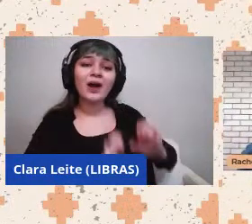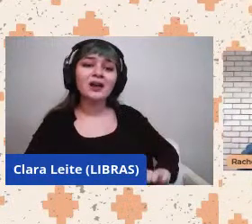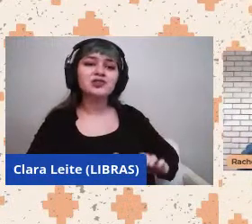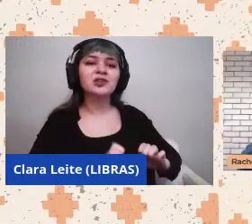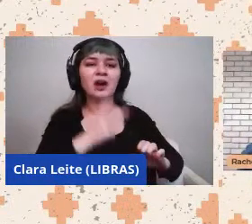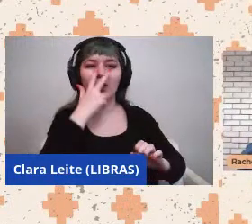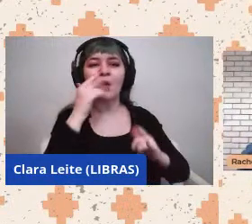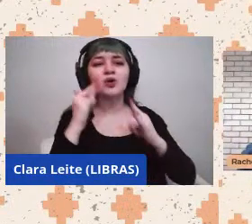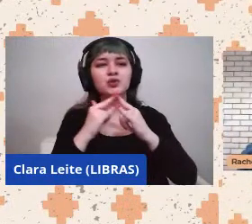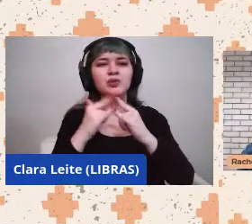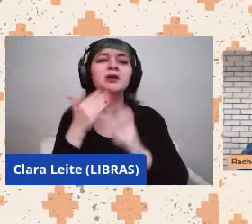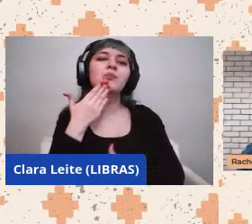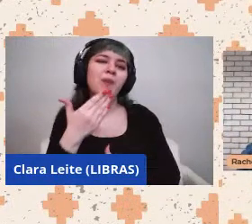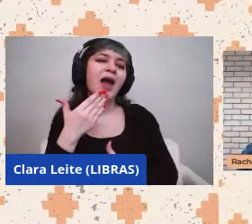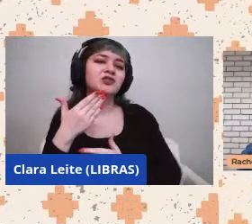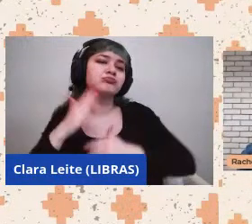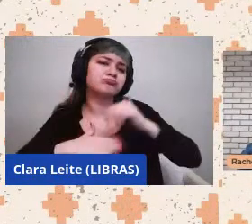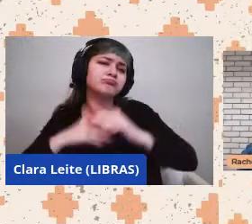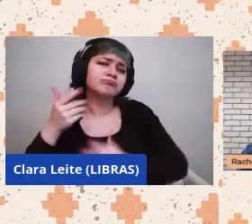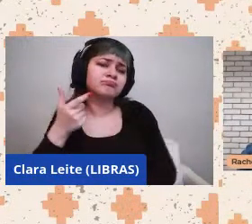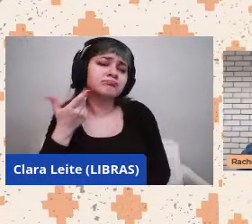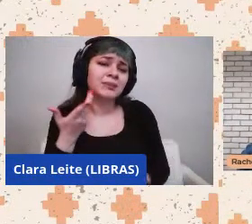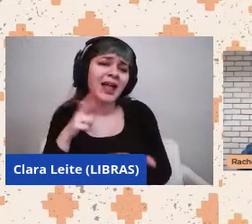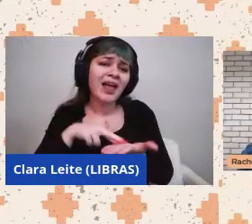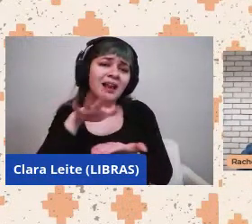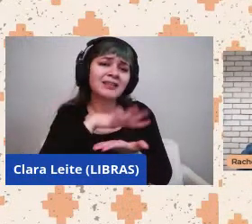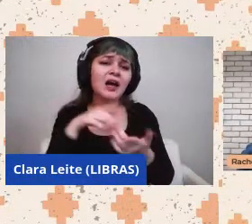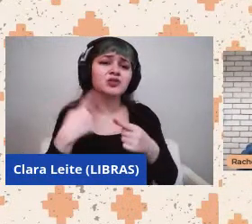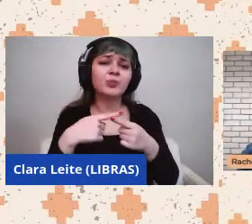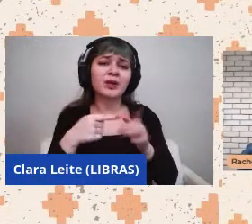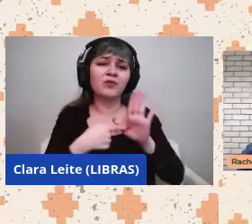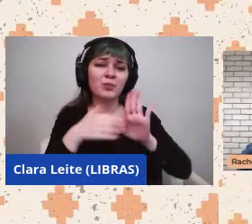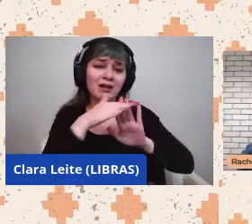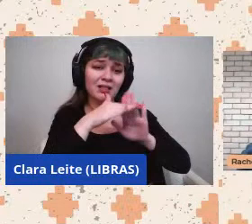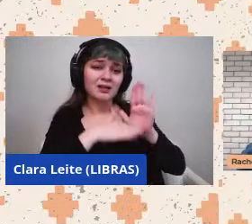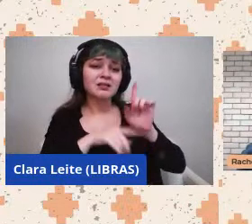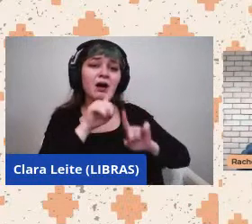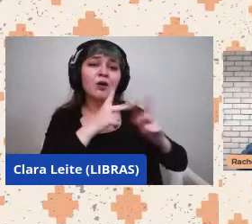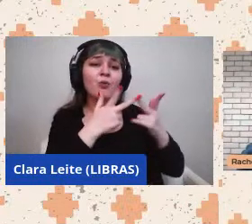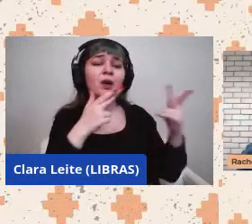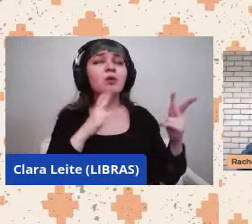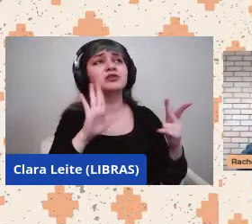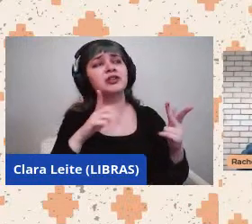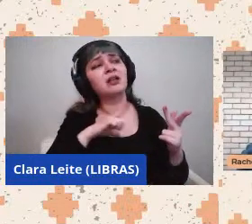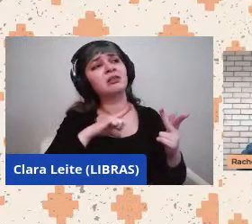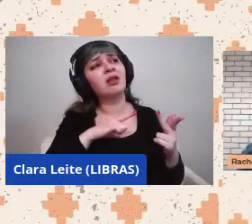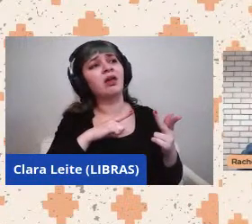in practice. Because I think some of the things on my list here are actually covered reasonably